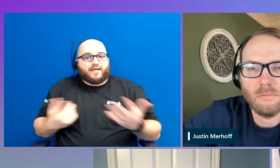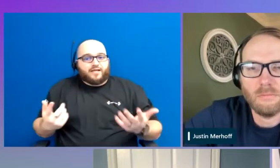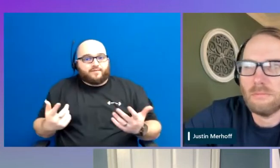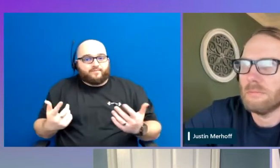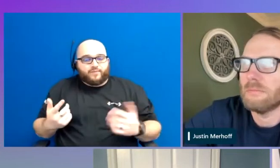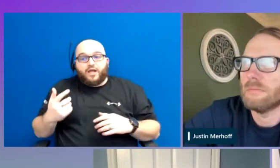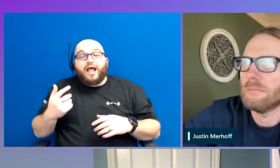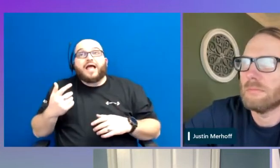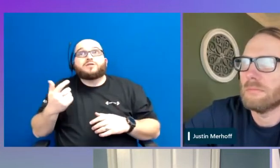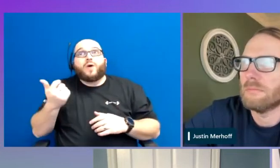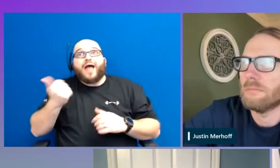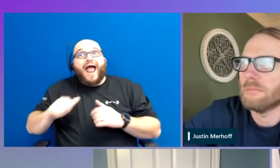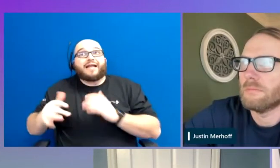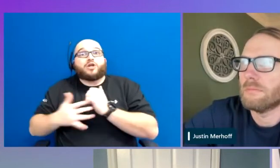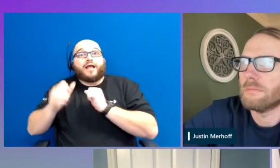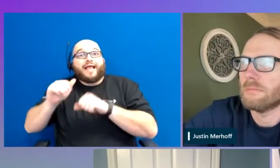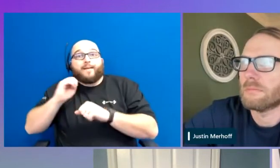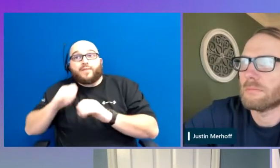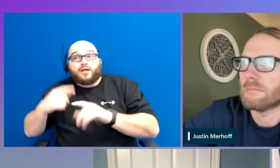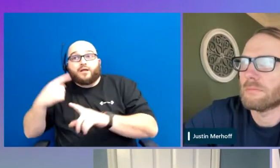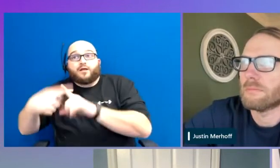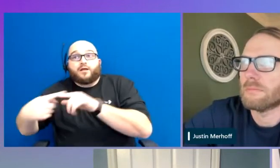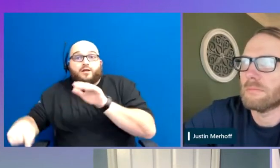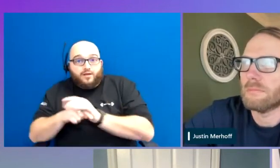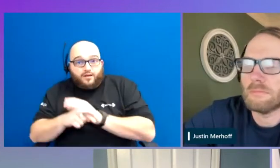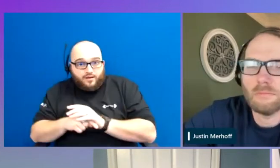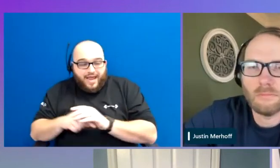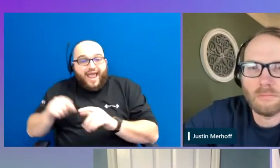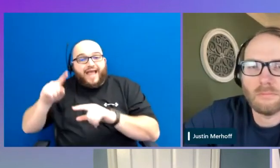both. It just depends on how it's developed.